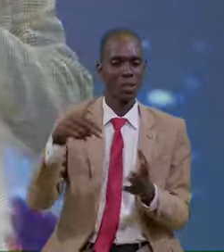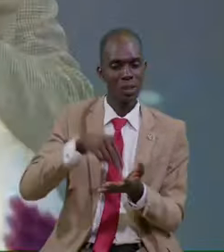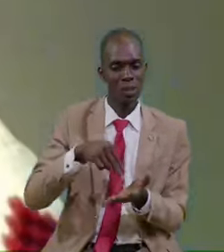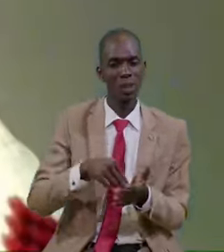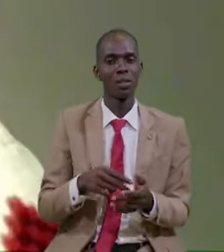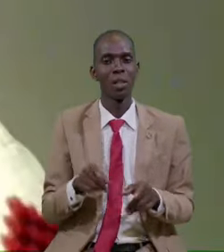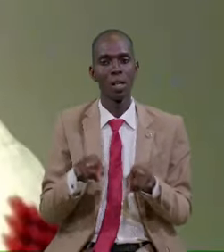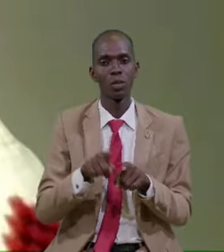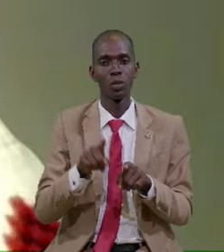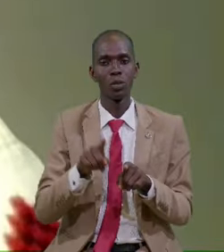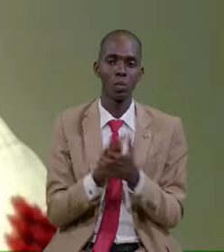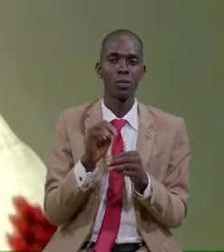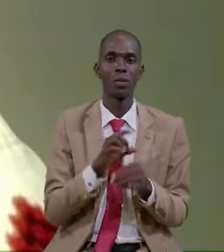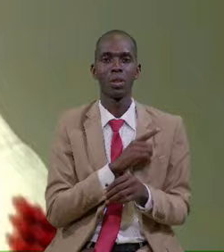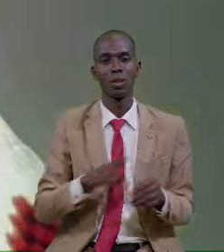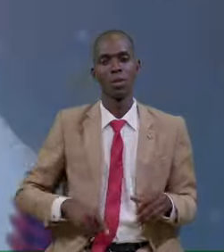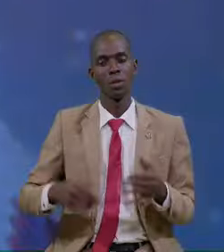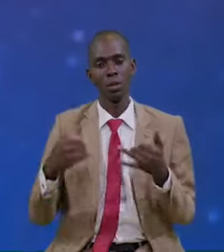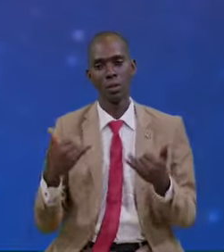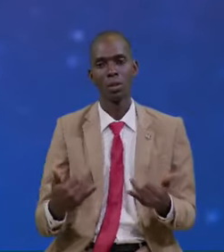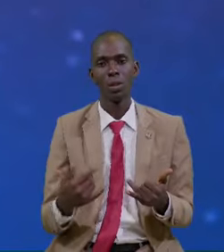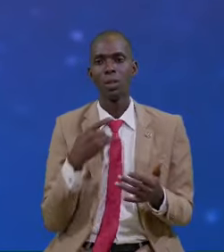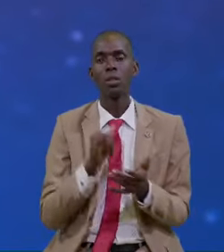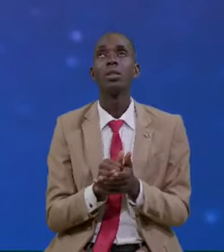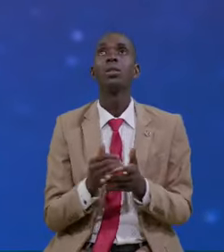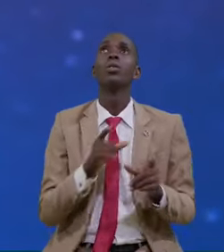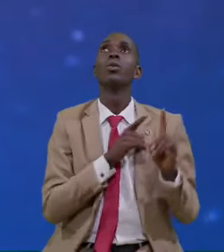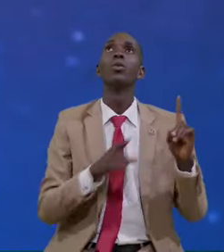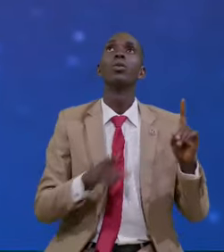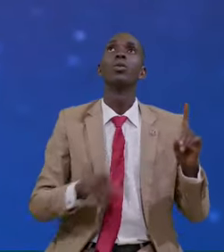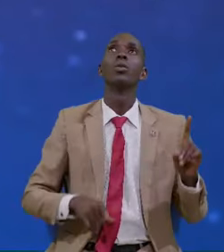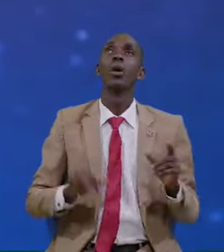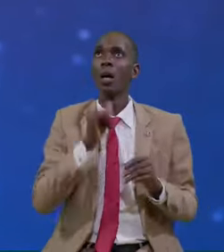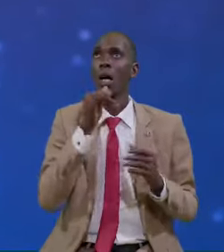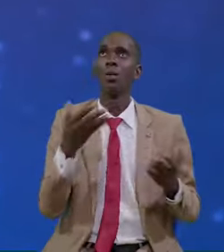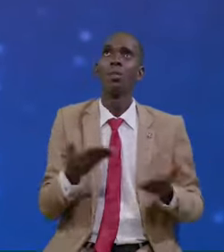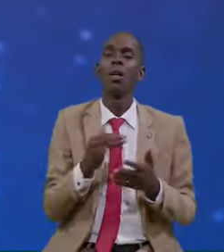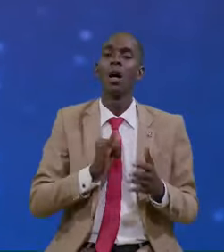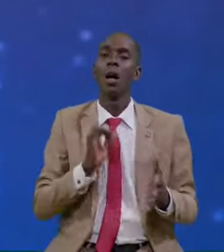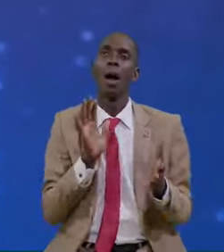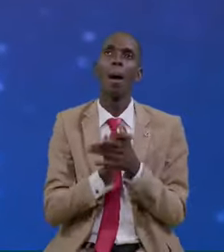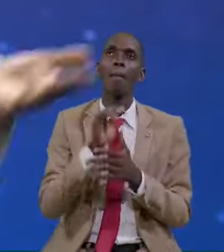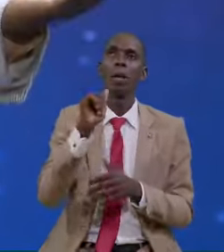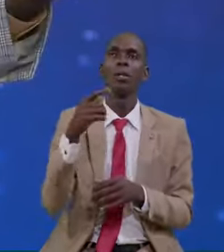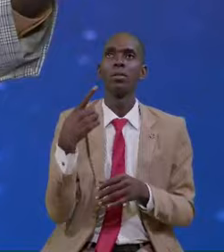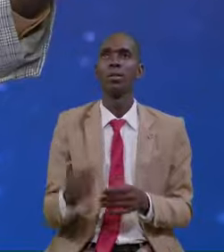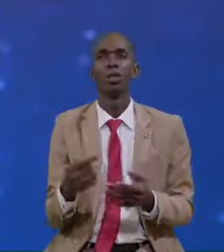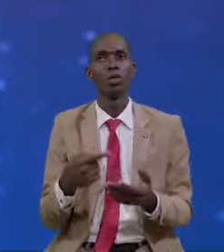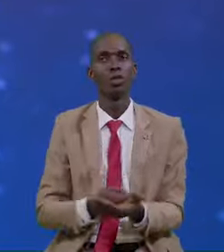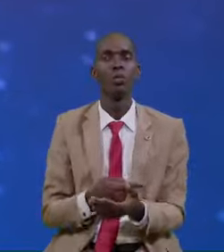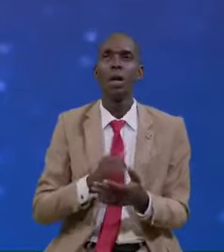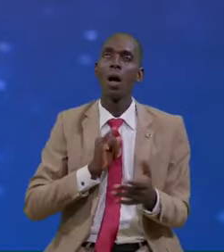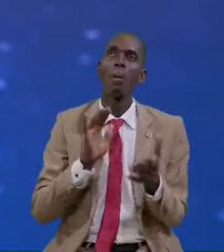and say, Lord, here I am. I believe the gospel. I believe your word. I believe